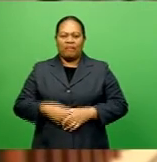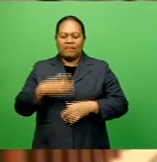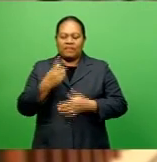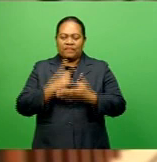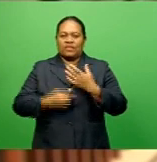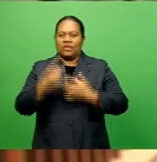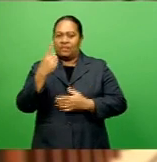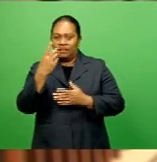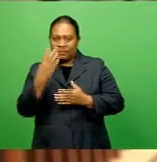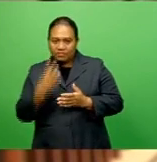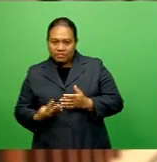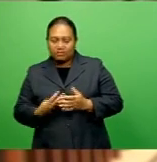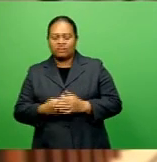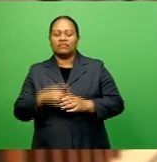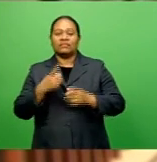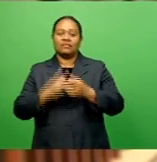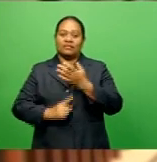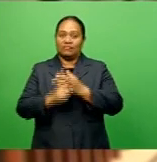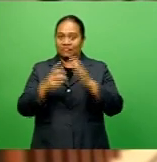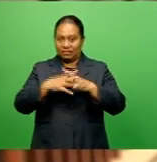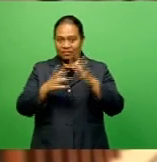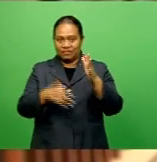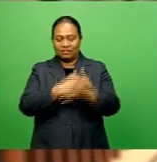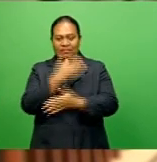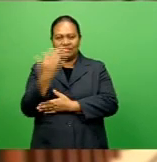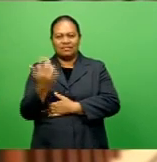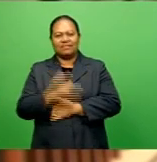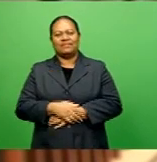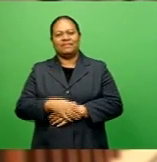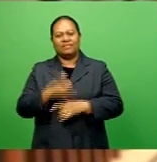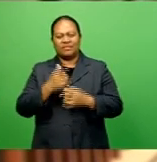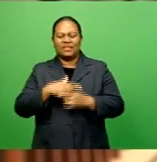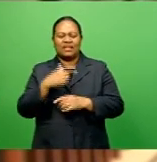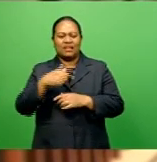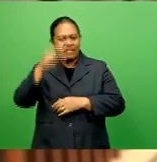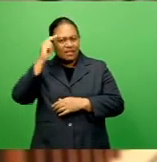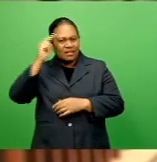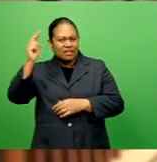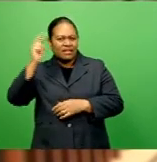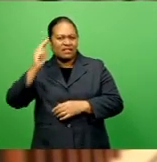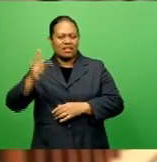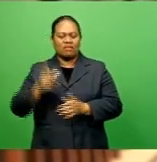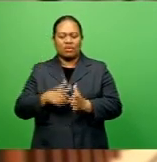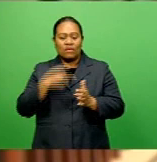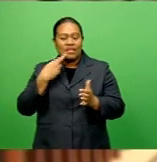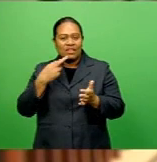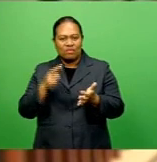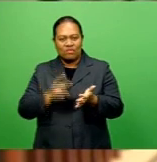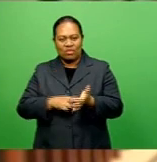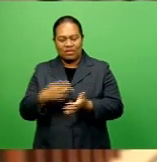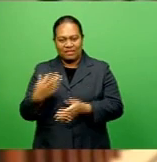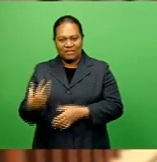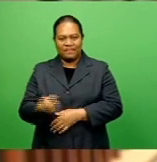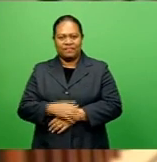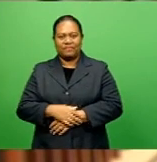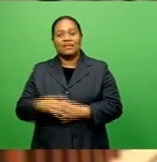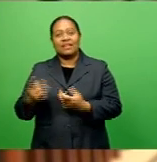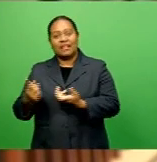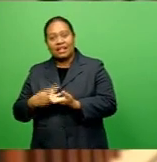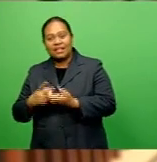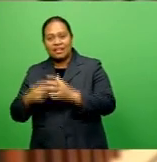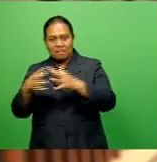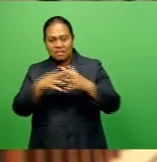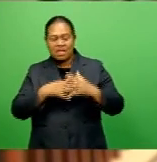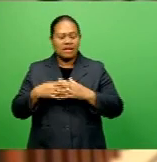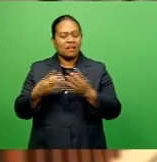quarter inflation figures on Wednesday, alongside their National Bank's business confidence report. Elsewhere, the US